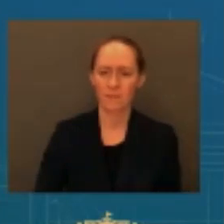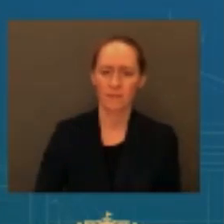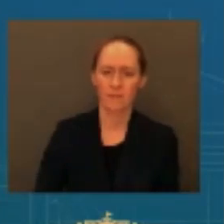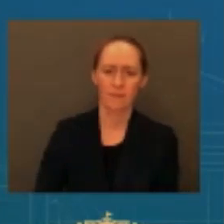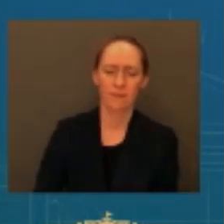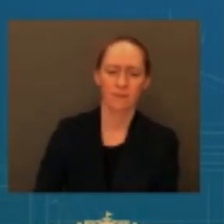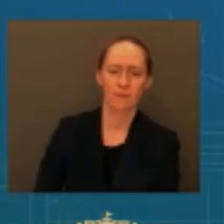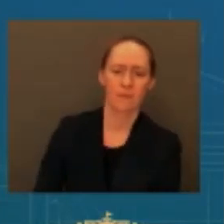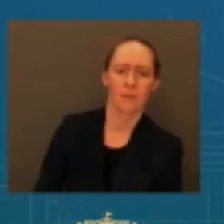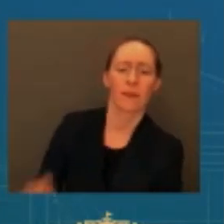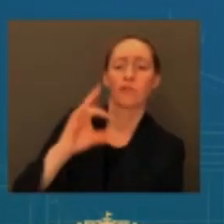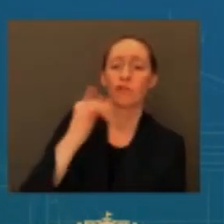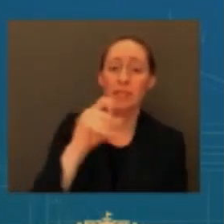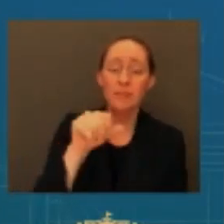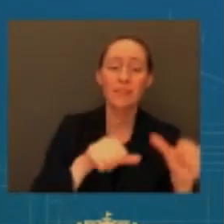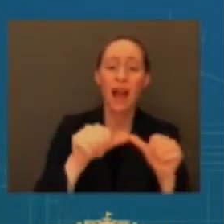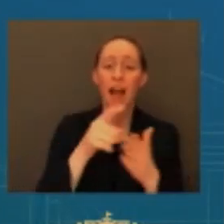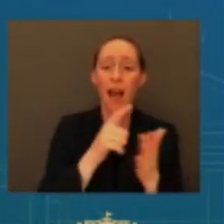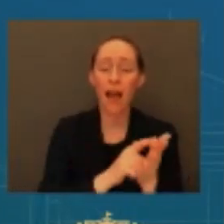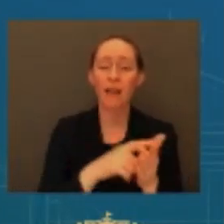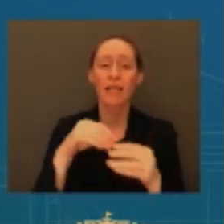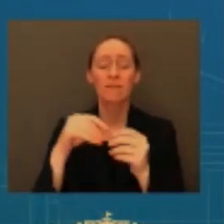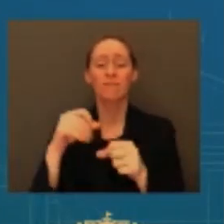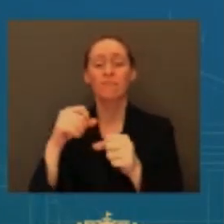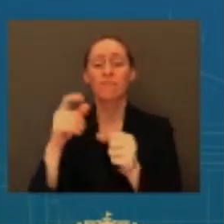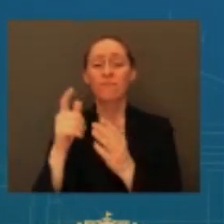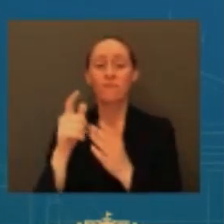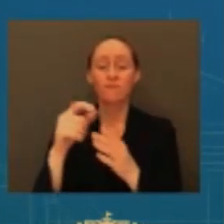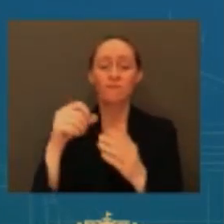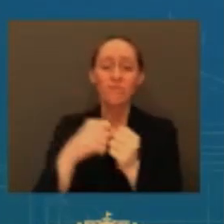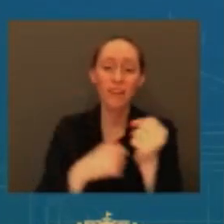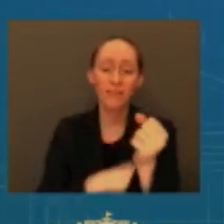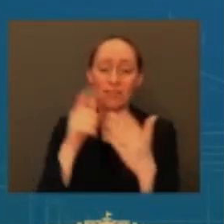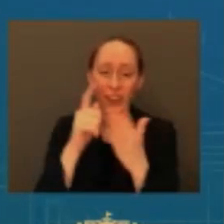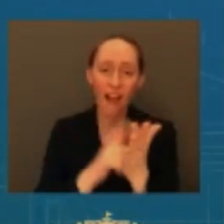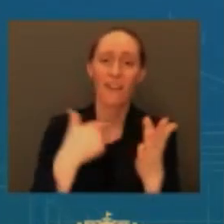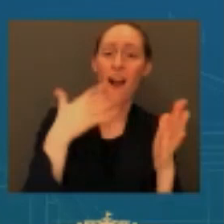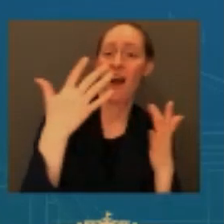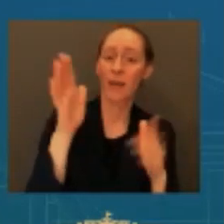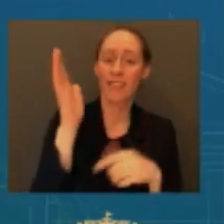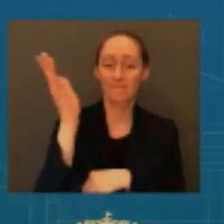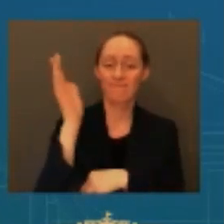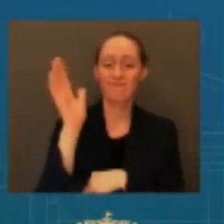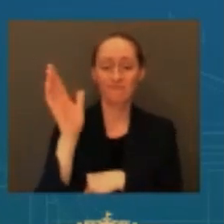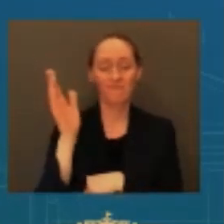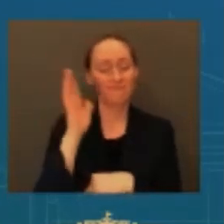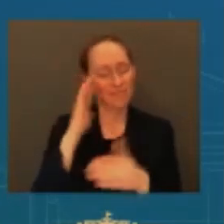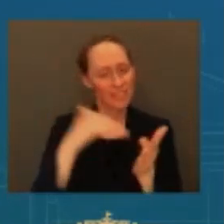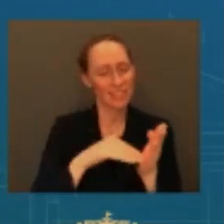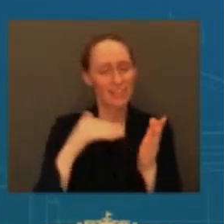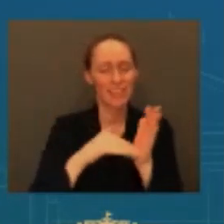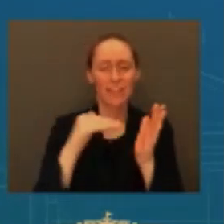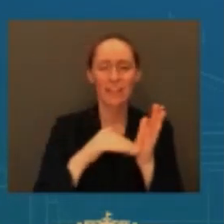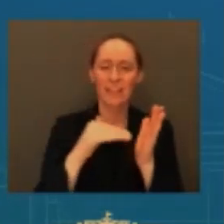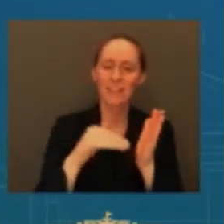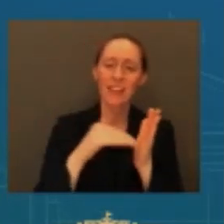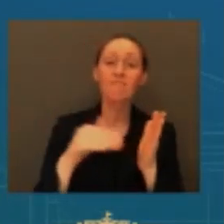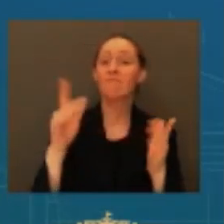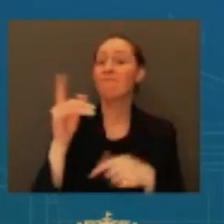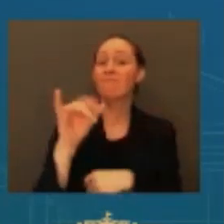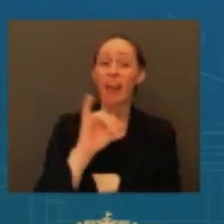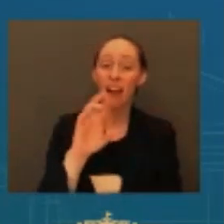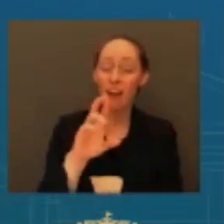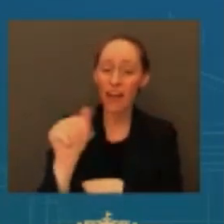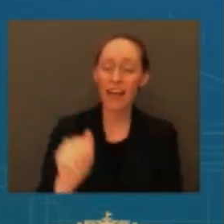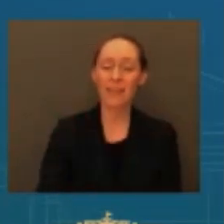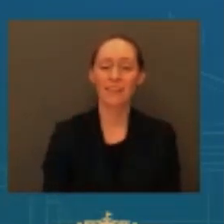legislation. I just walked through what he's going to see next week when he's traveling to Baltimore and also New York City. The Inflation Reduction Act, which is going to deal with lowering